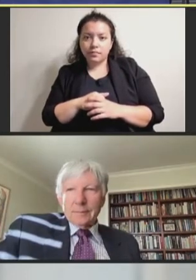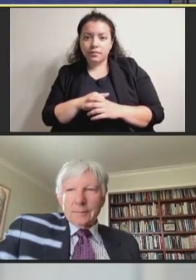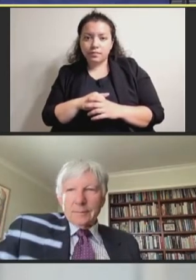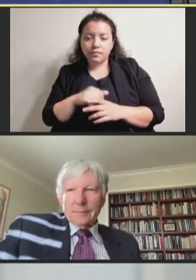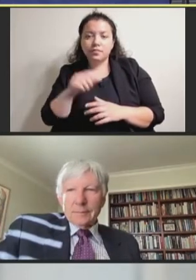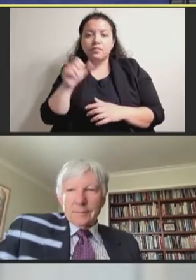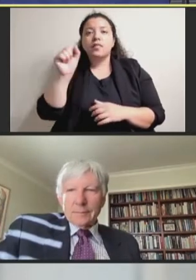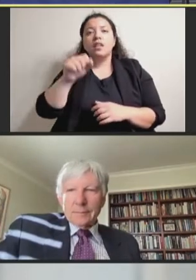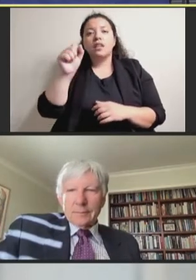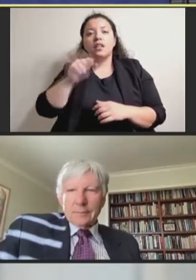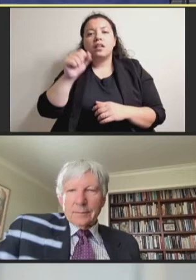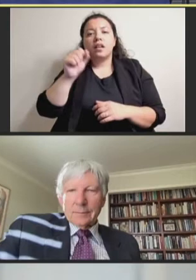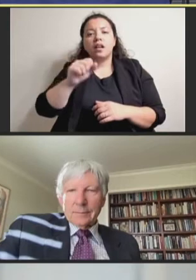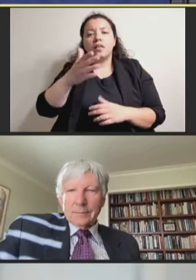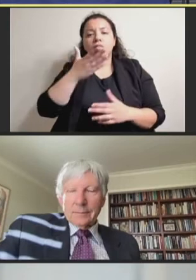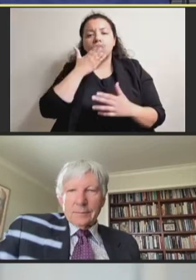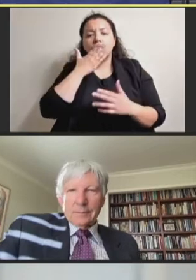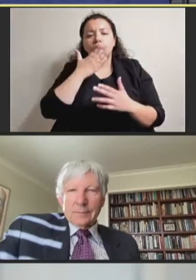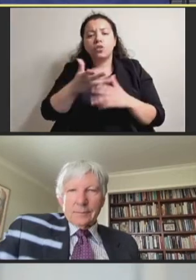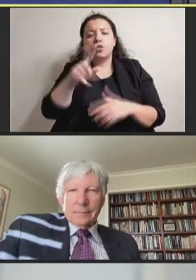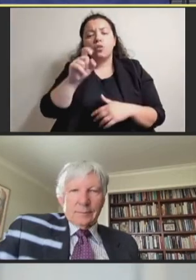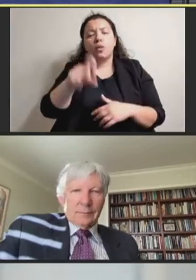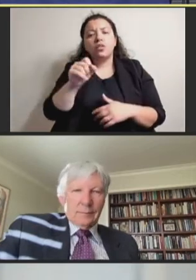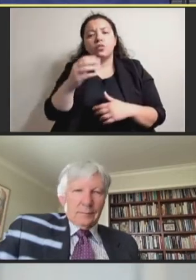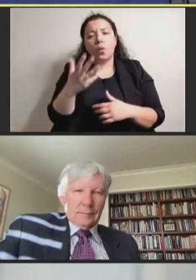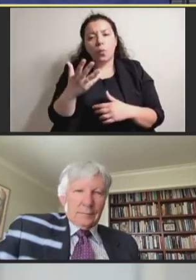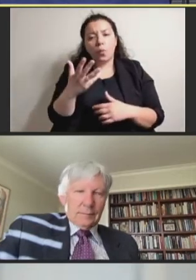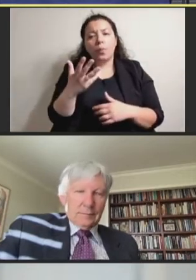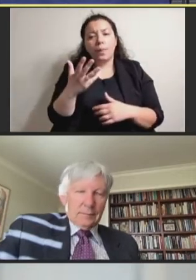yes, good question. So we actually